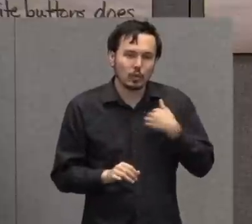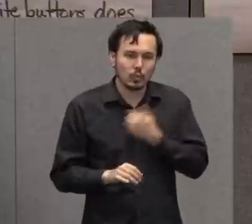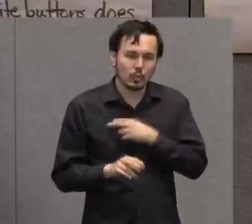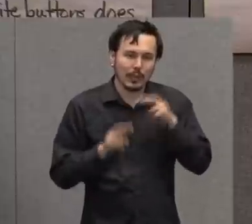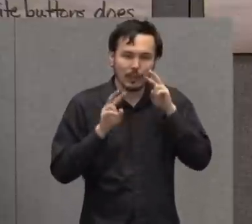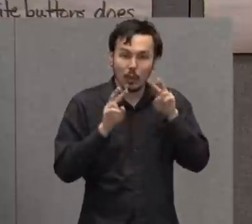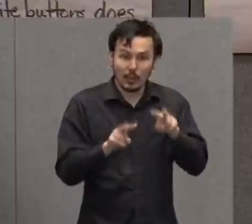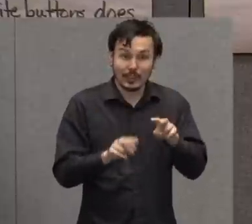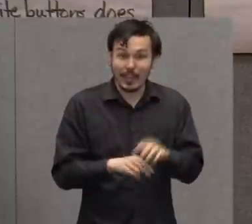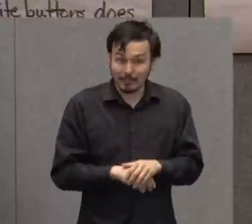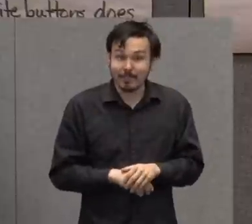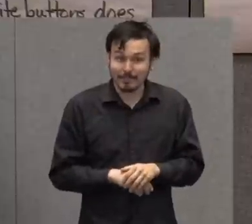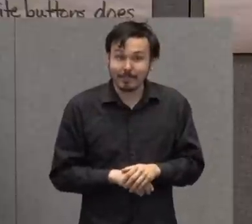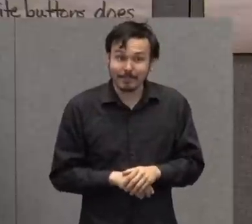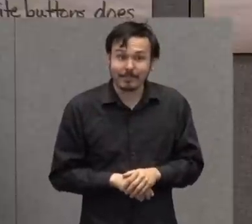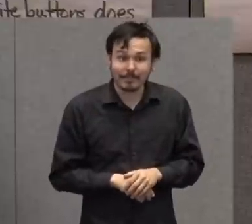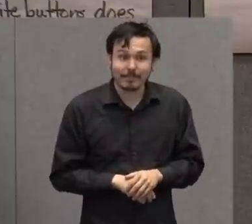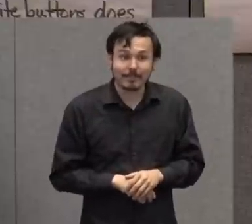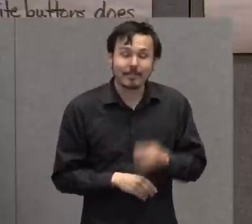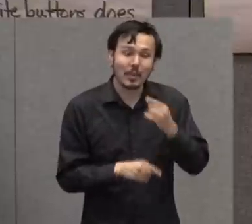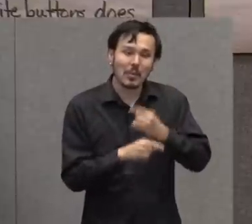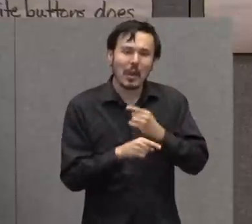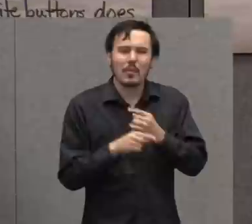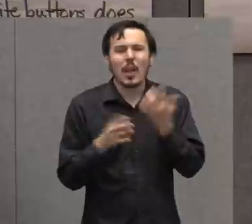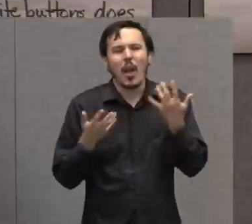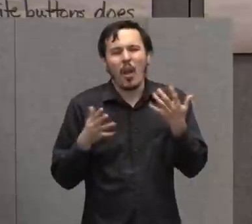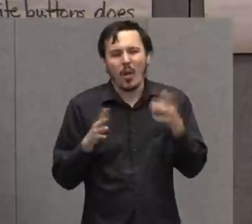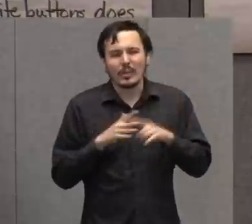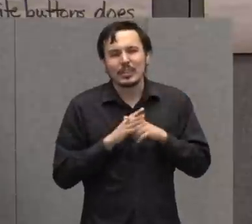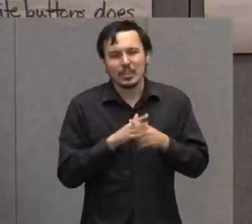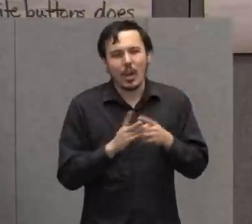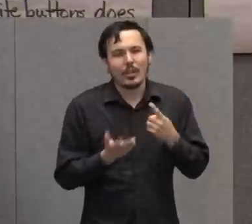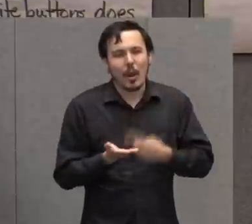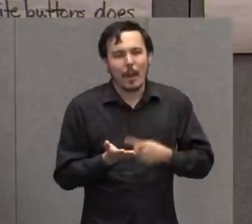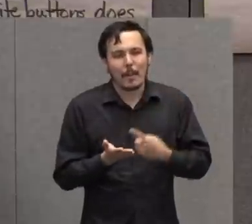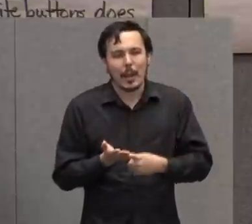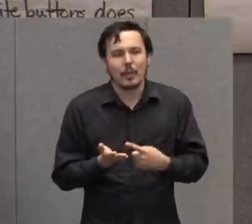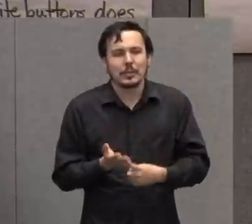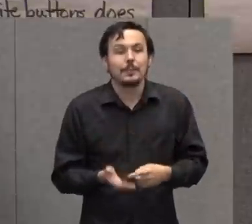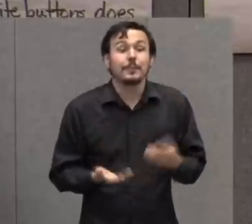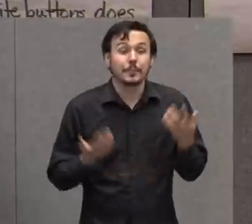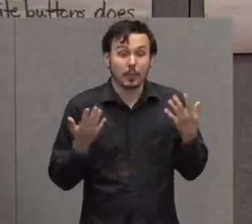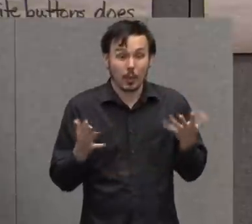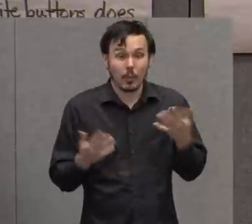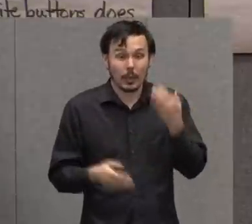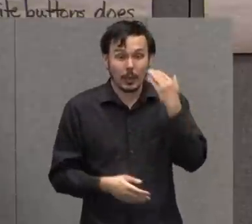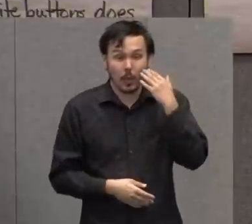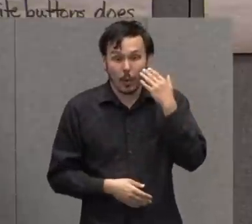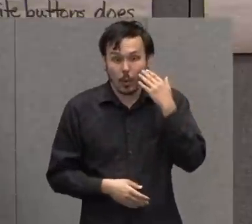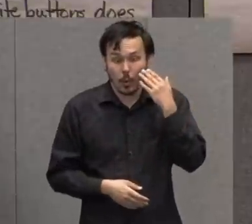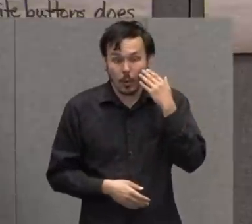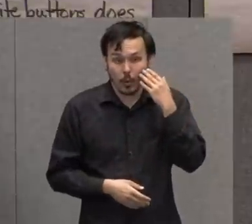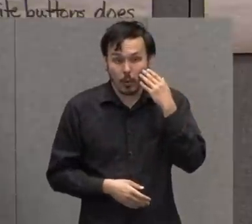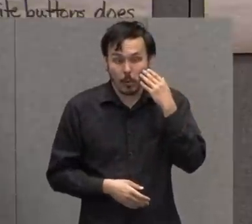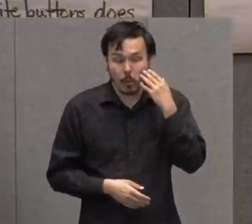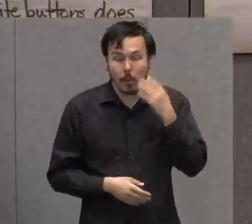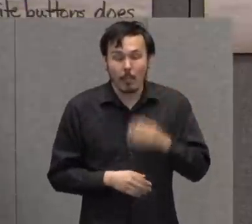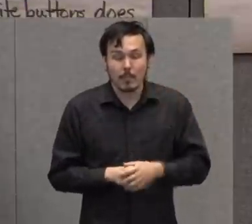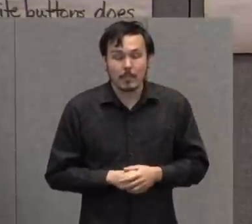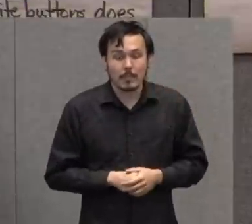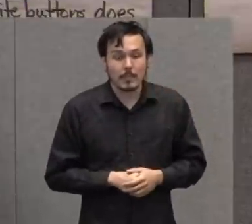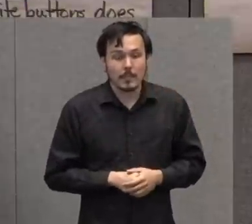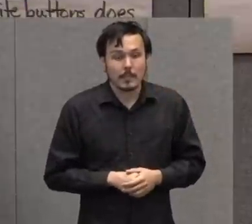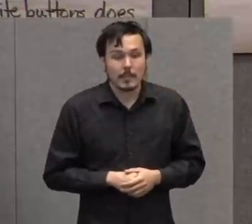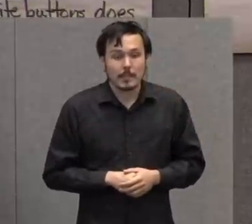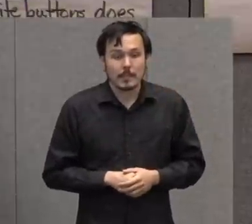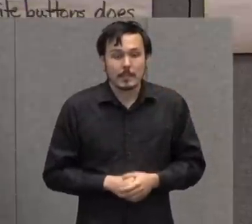All right, right? We had kind of started to go over that. So we know that each